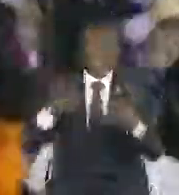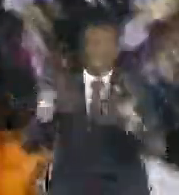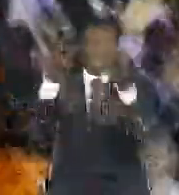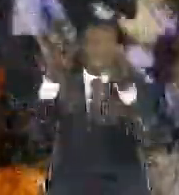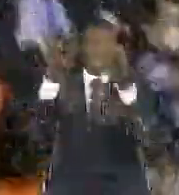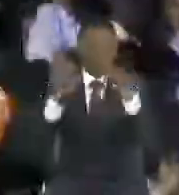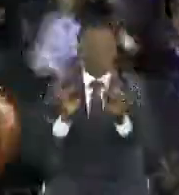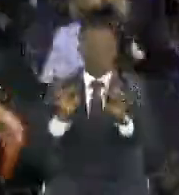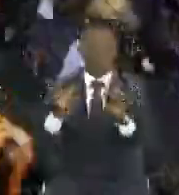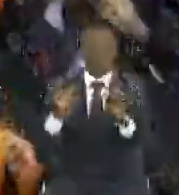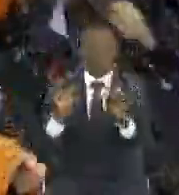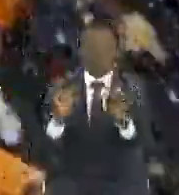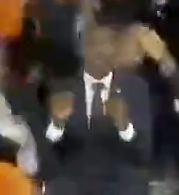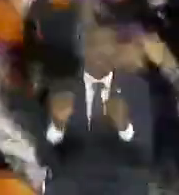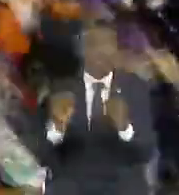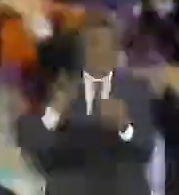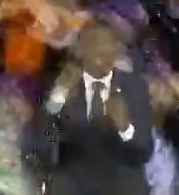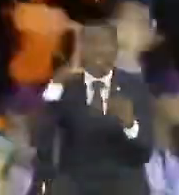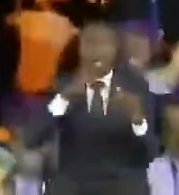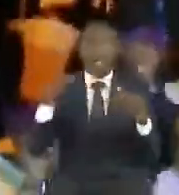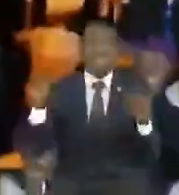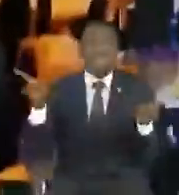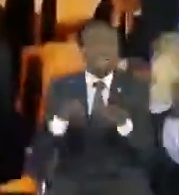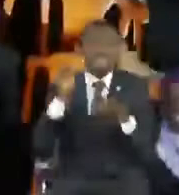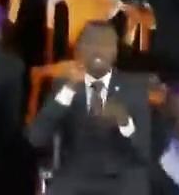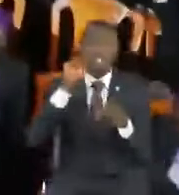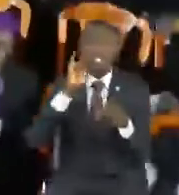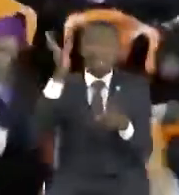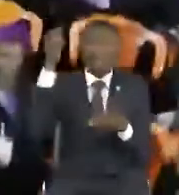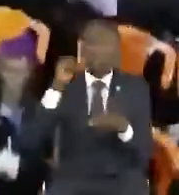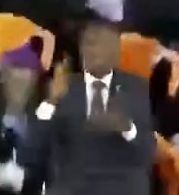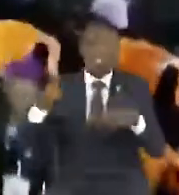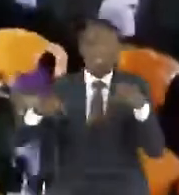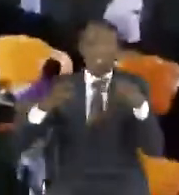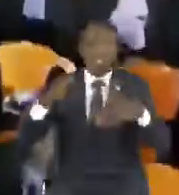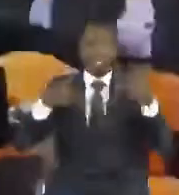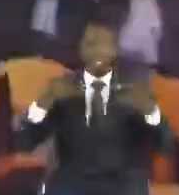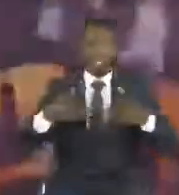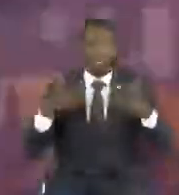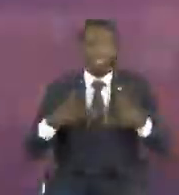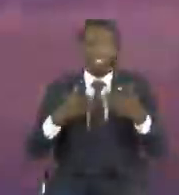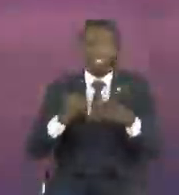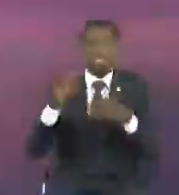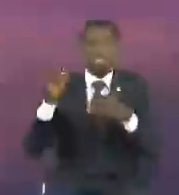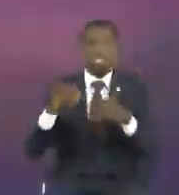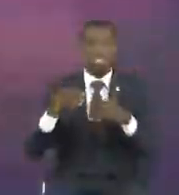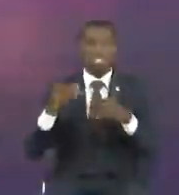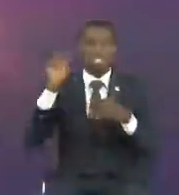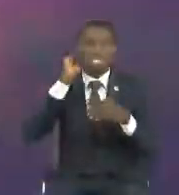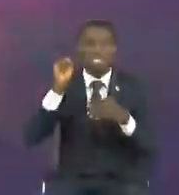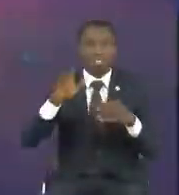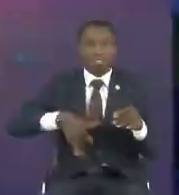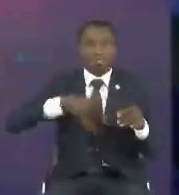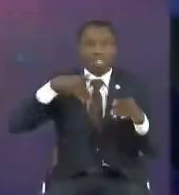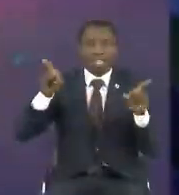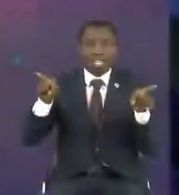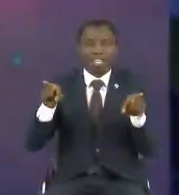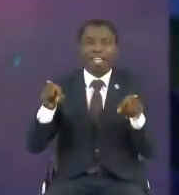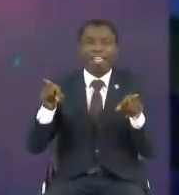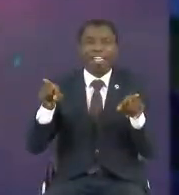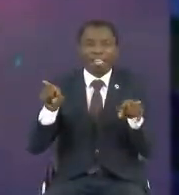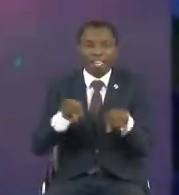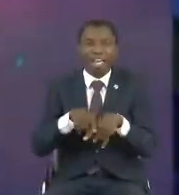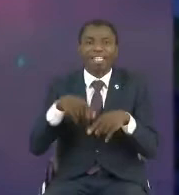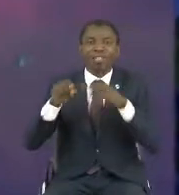As she was rejoicing, she felt like going to the restroom, to the